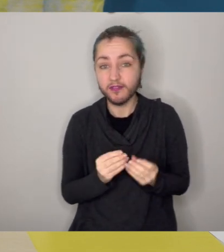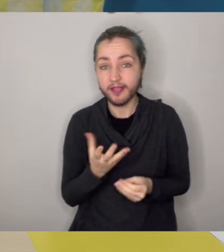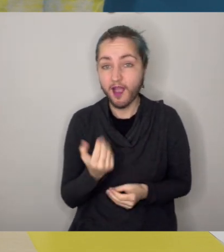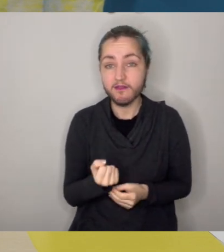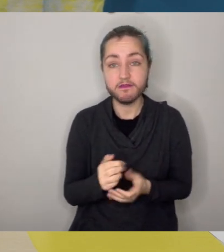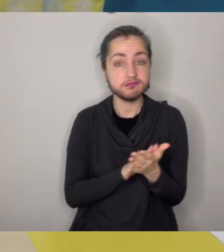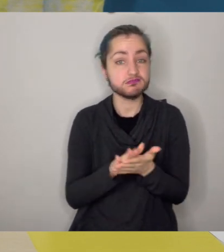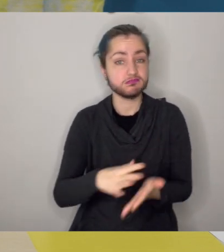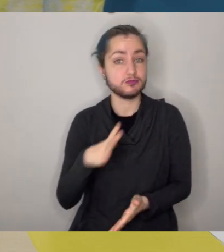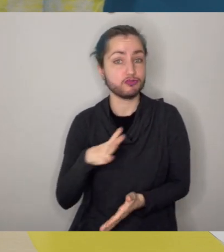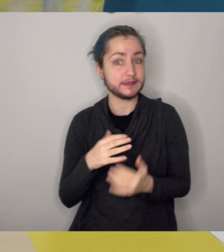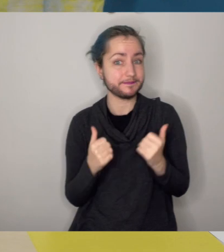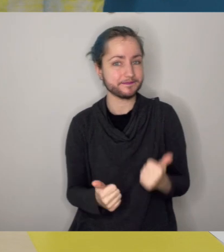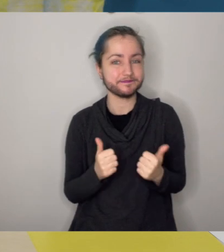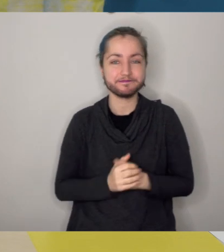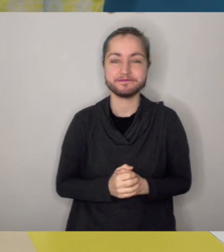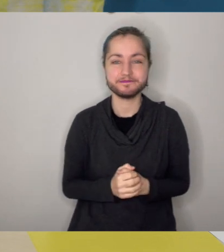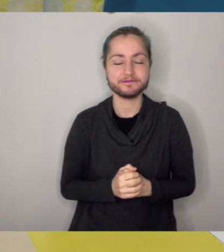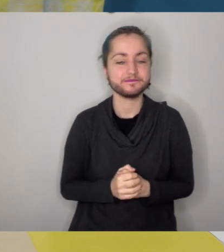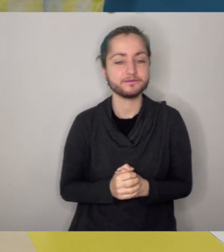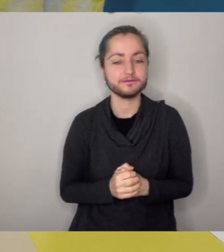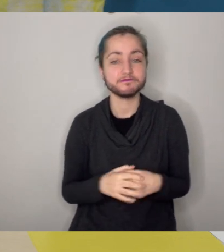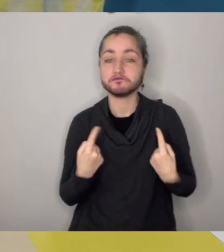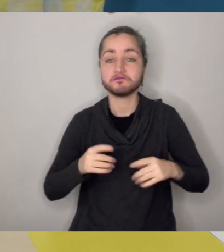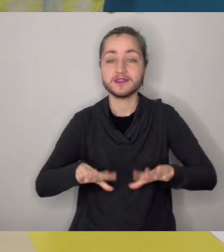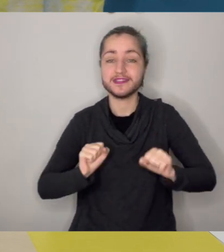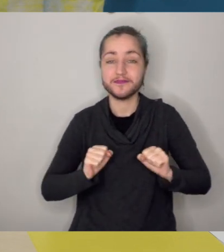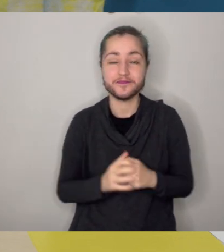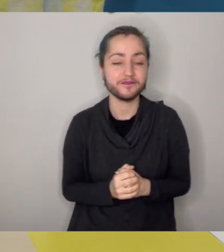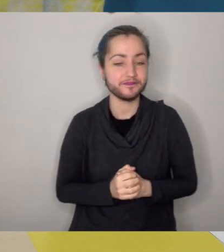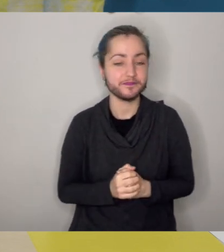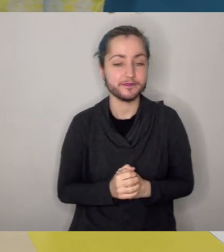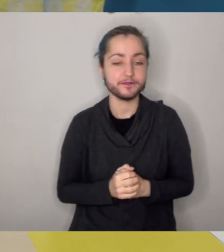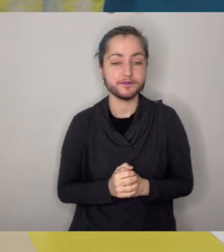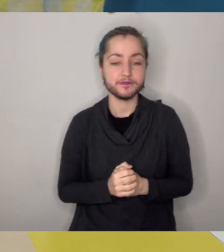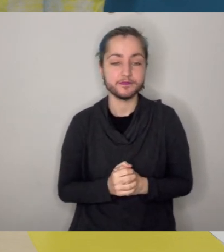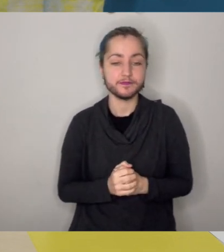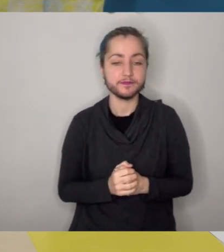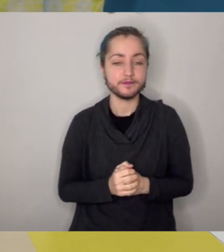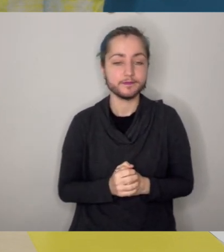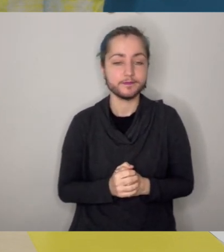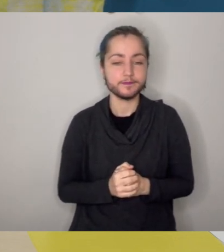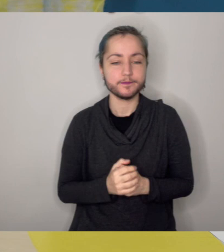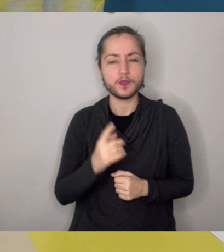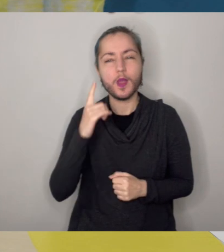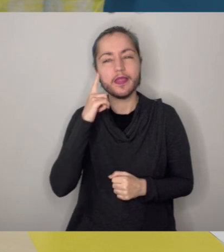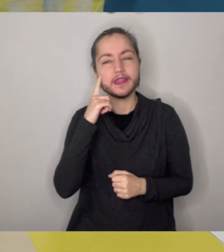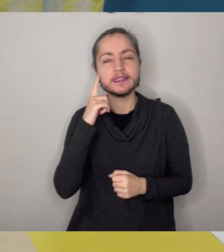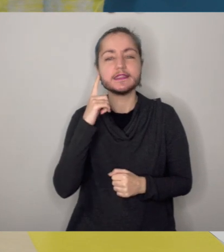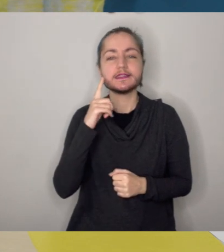And if you have all of those things, you are ready to go. So let's get started. I